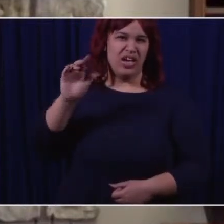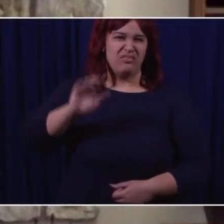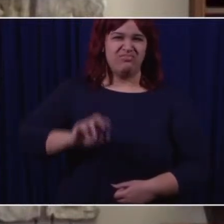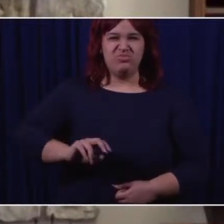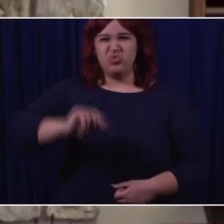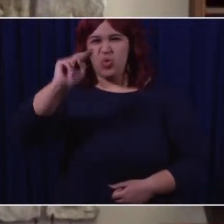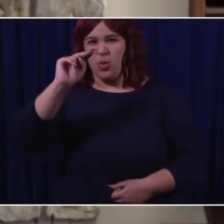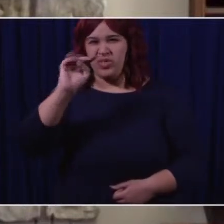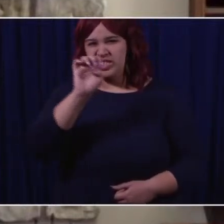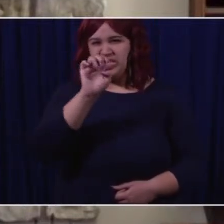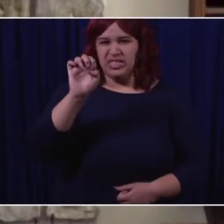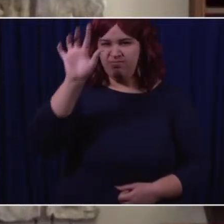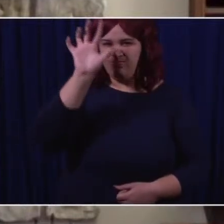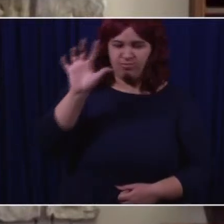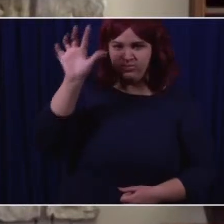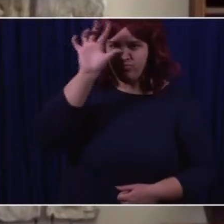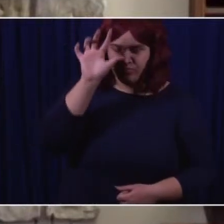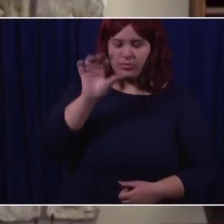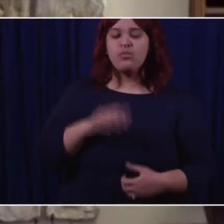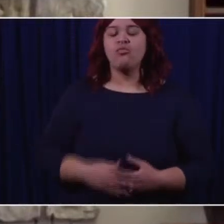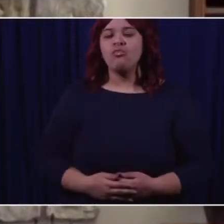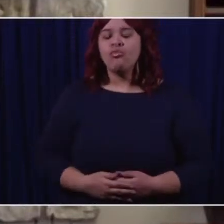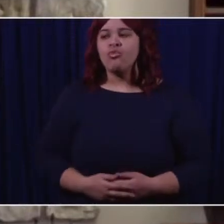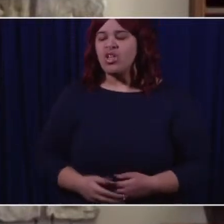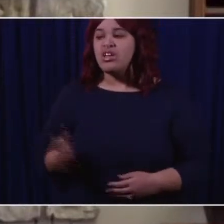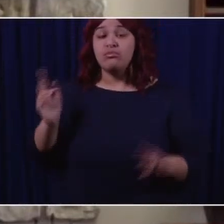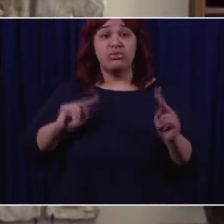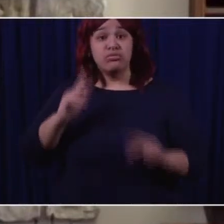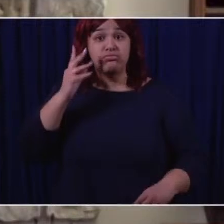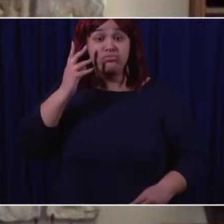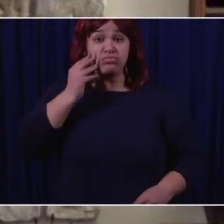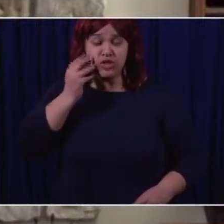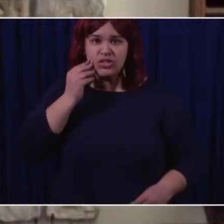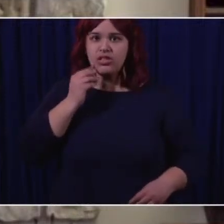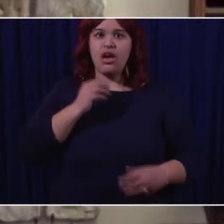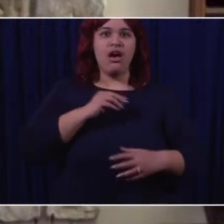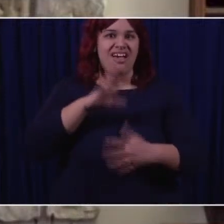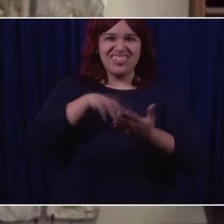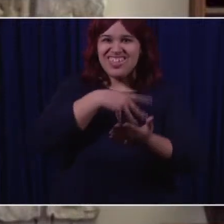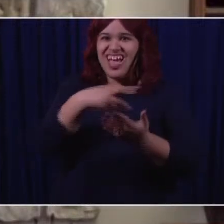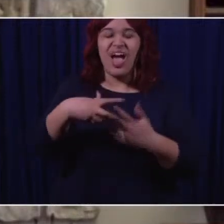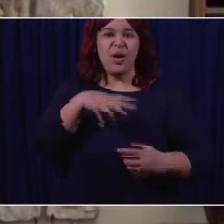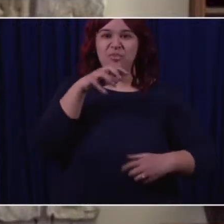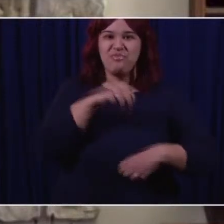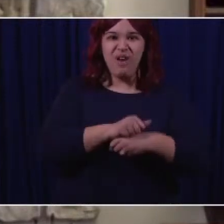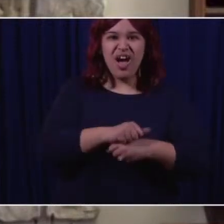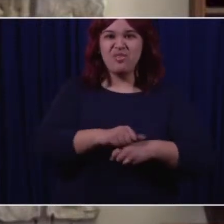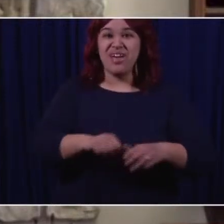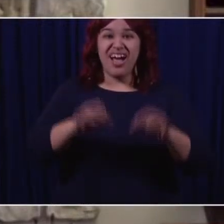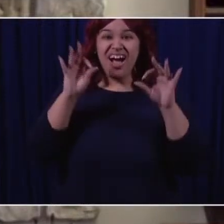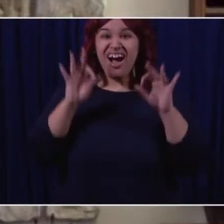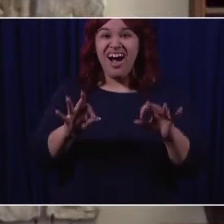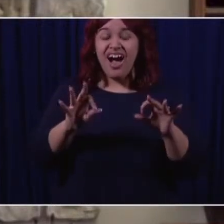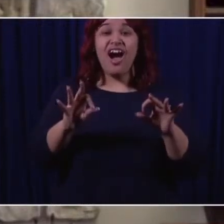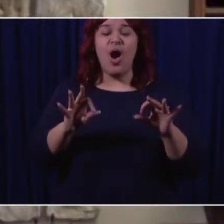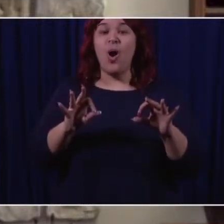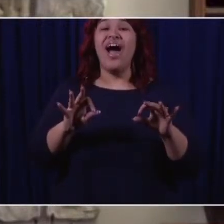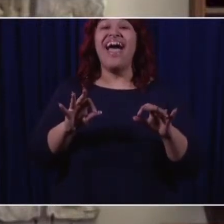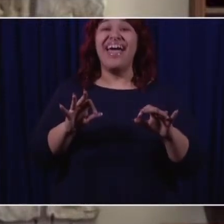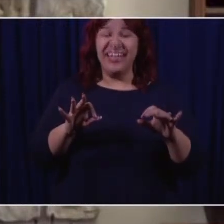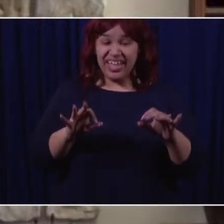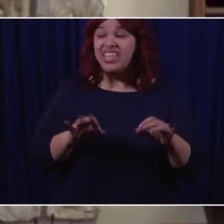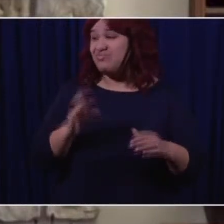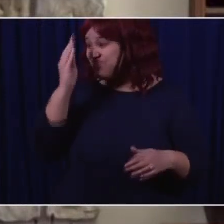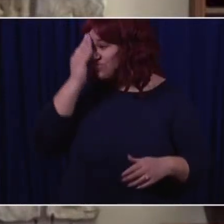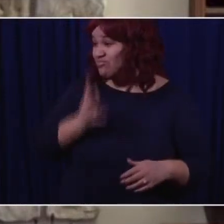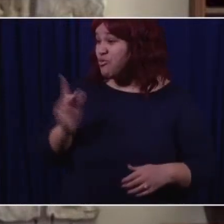getting appointments, but we have one person in Cuyahoga County who was told their appointment is in Sandusky. So I